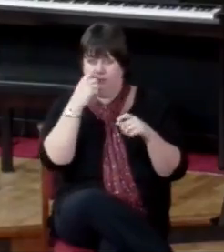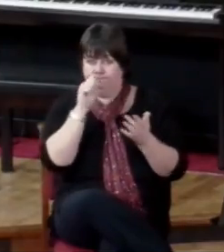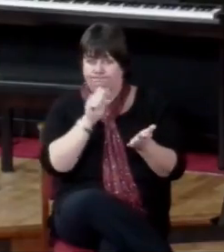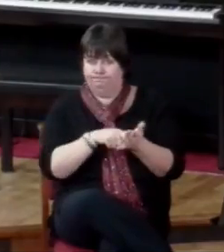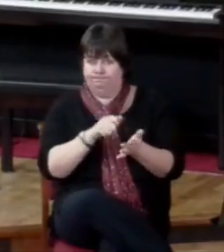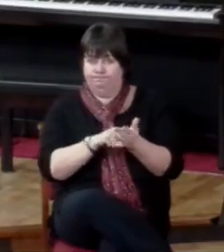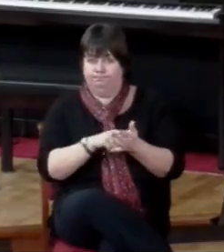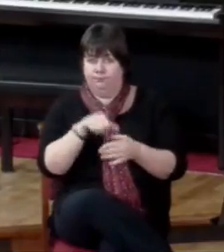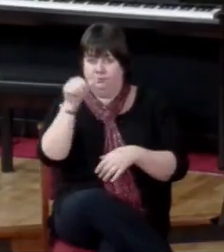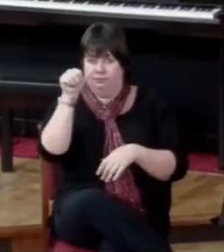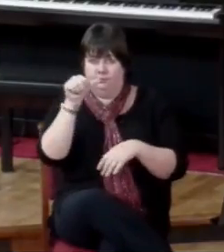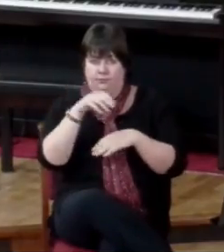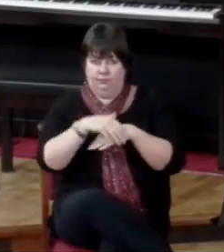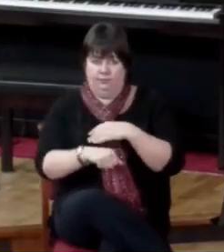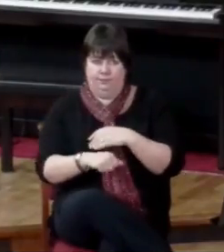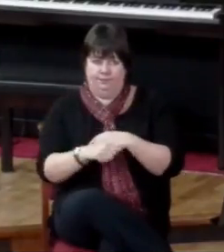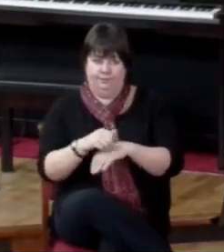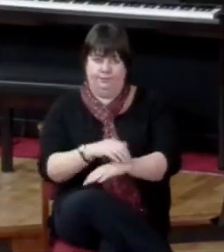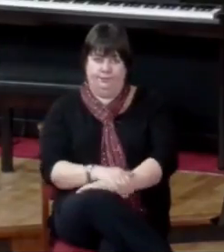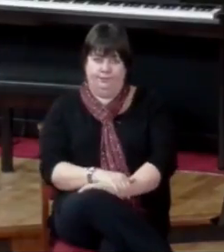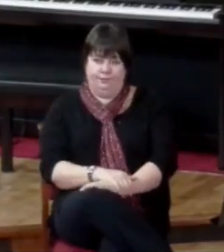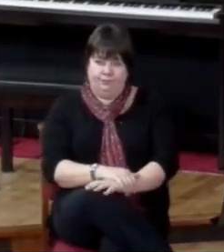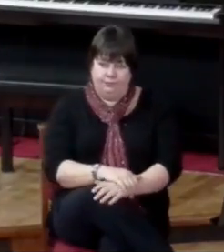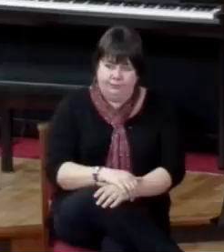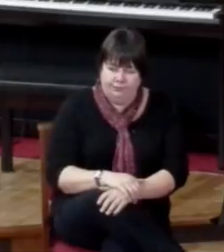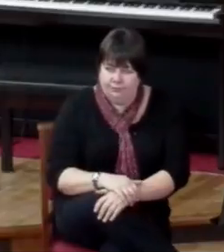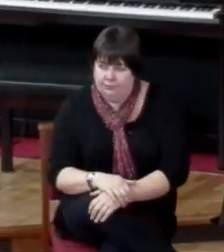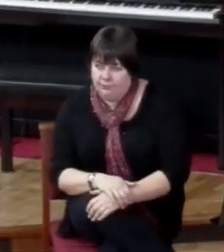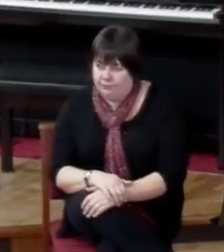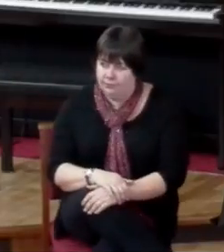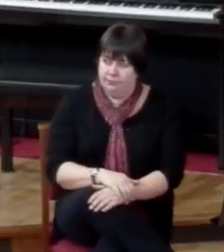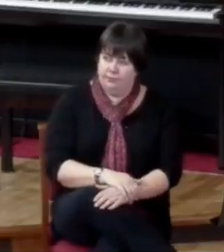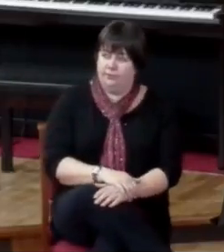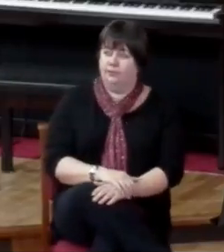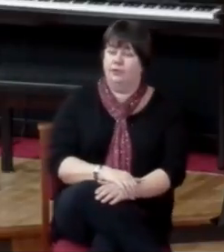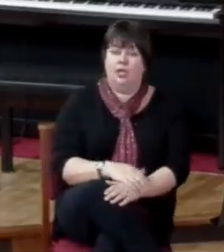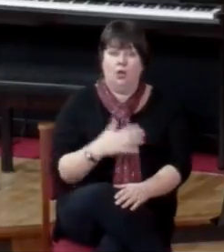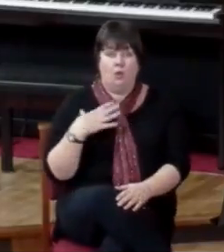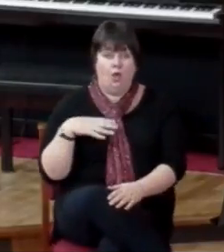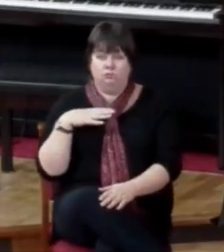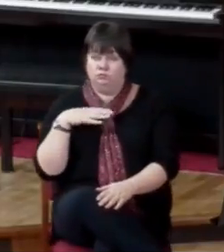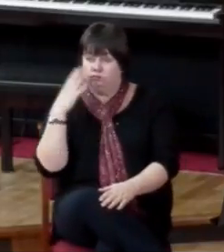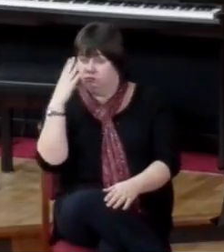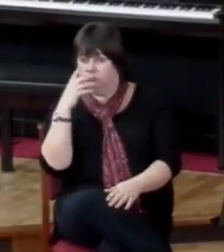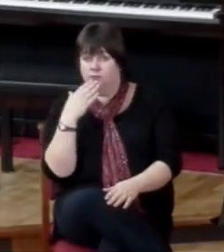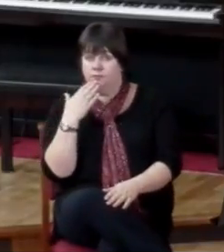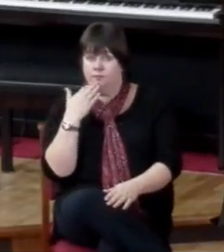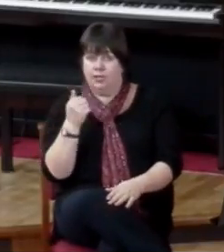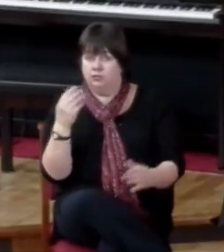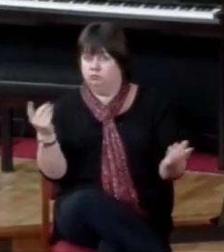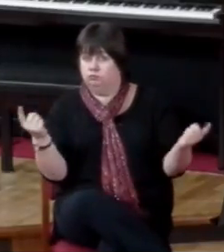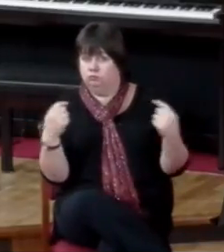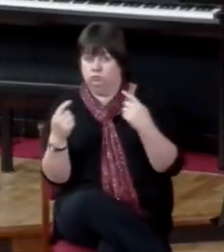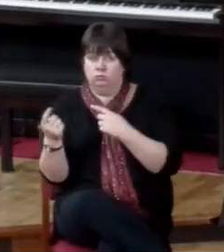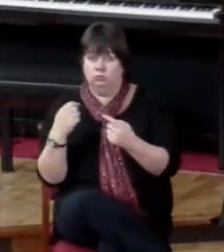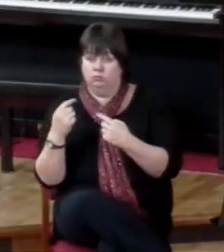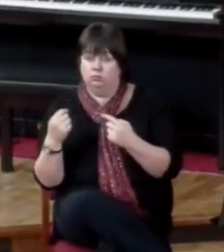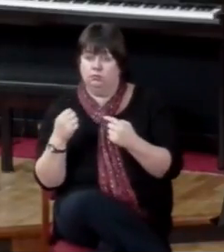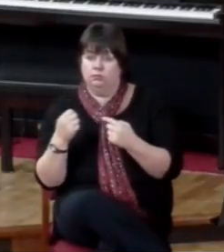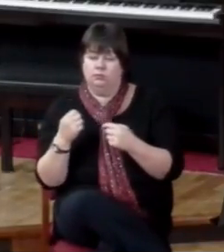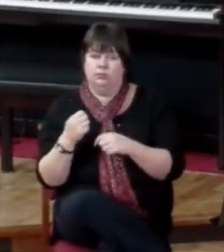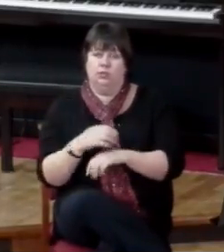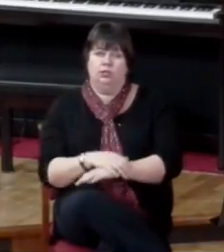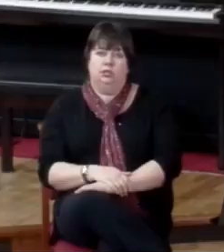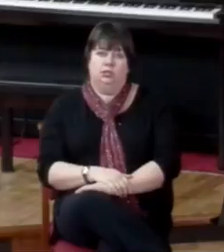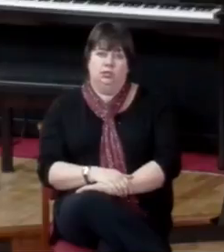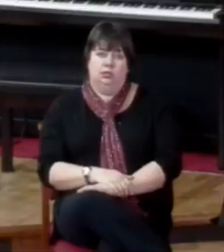of the members in the Men's Club. Do go along, because I think it'll be a great night. Moira Kerr and company